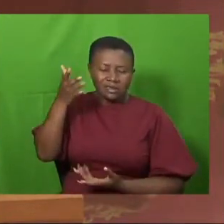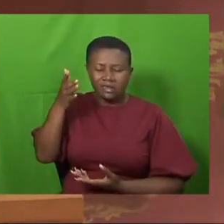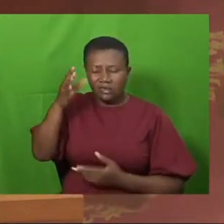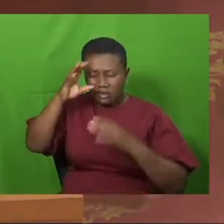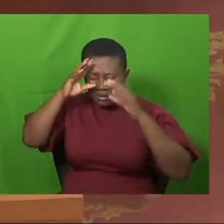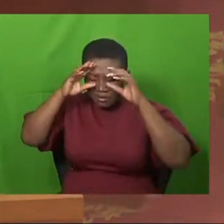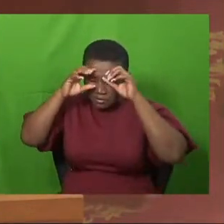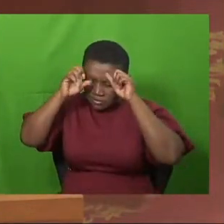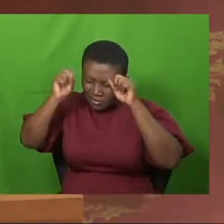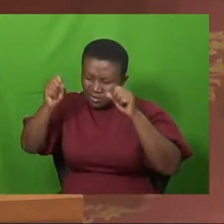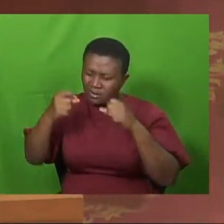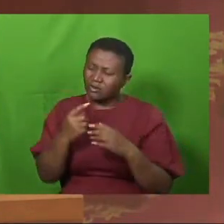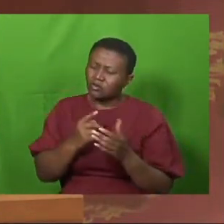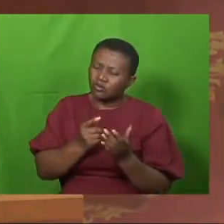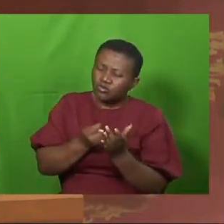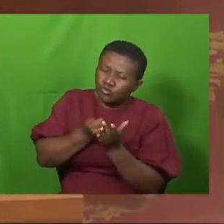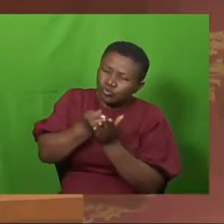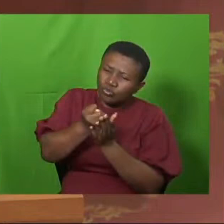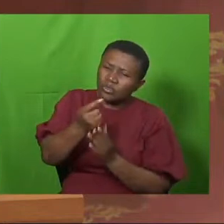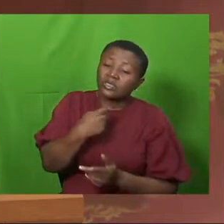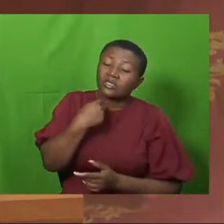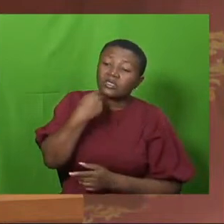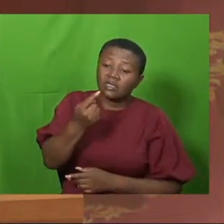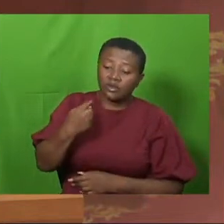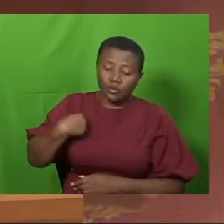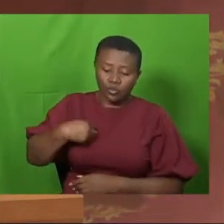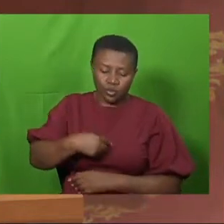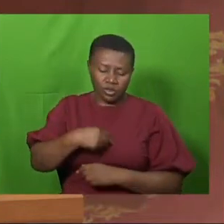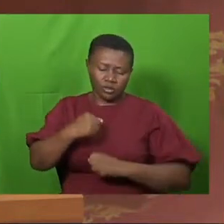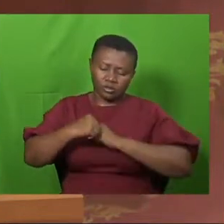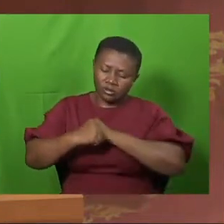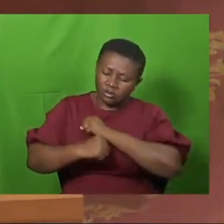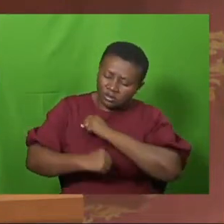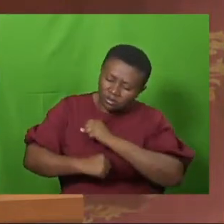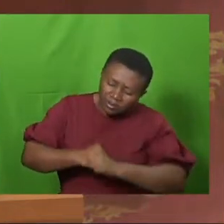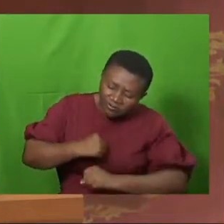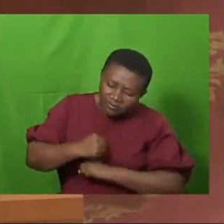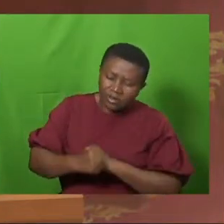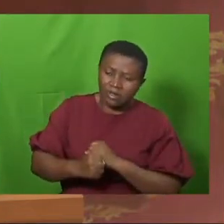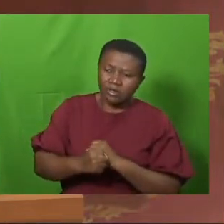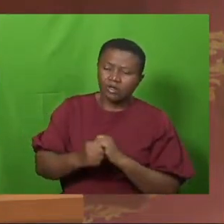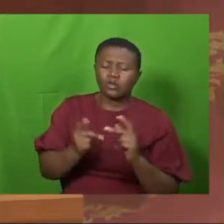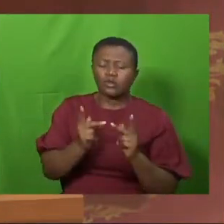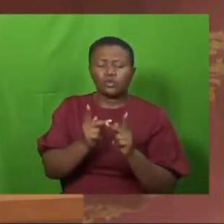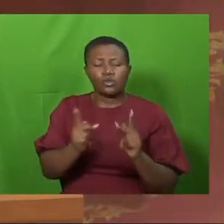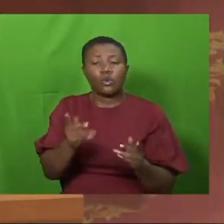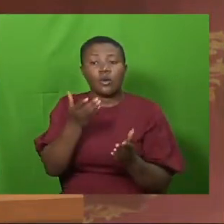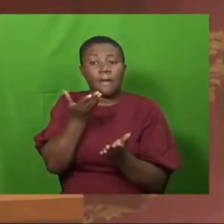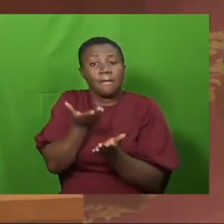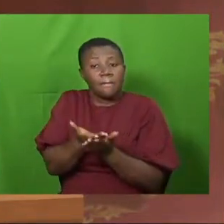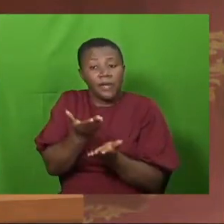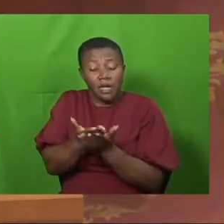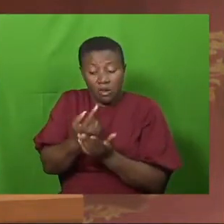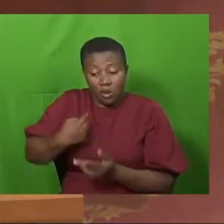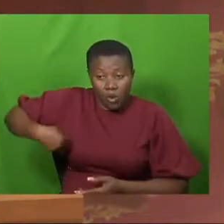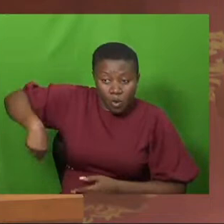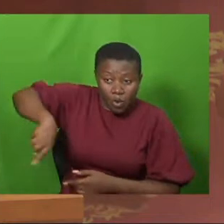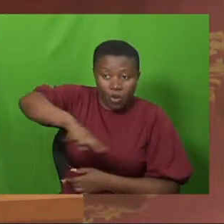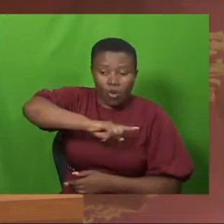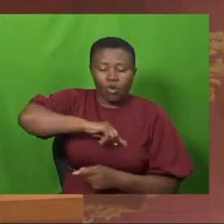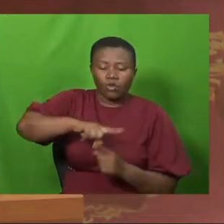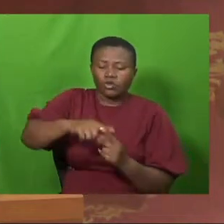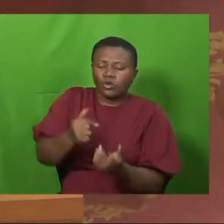we are in crisis and called on all of us to join him in solving the challenges we face.